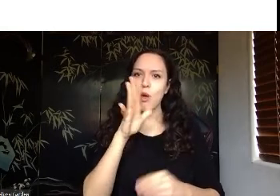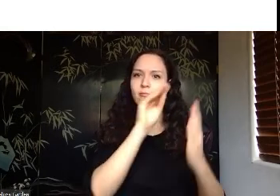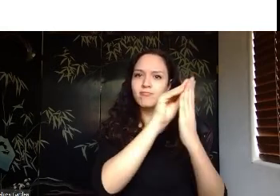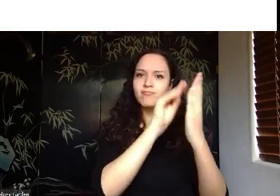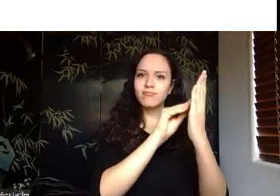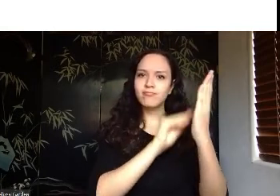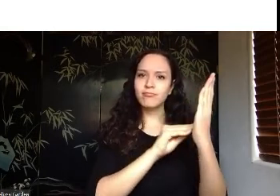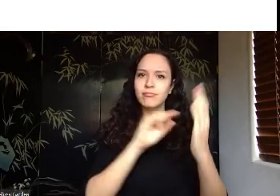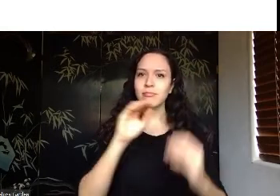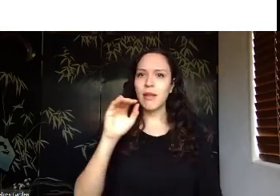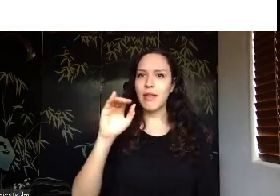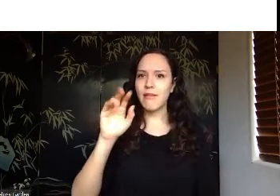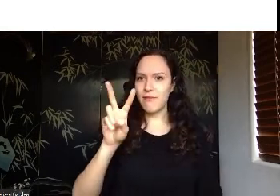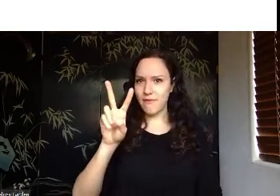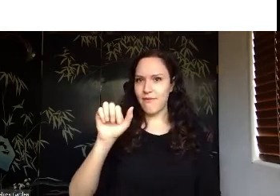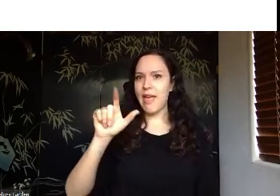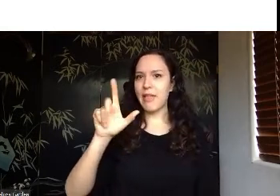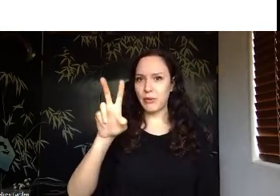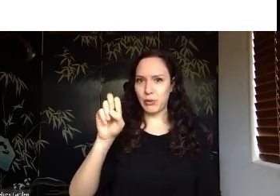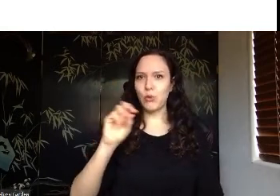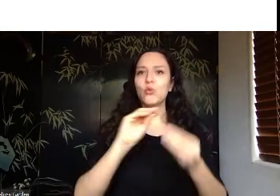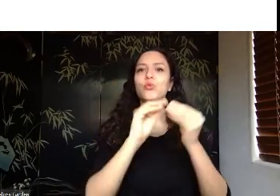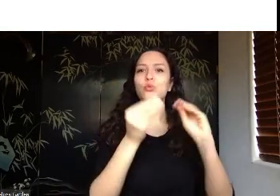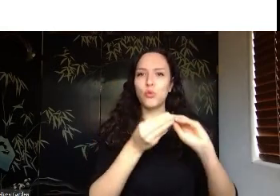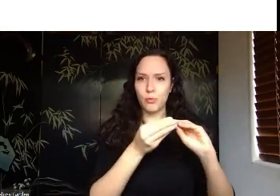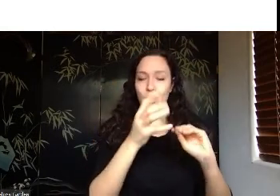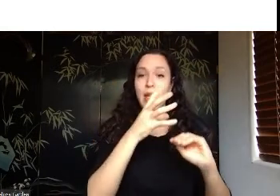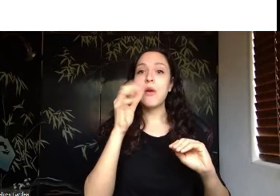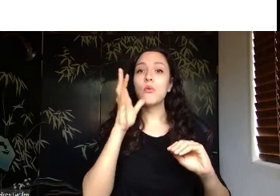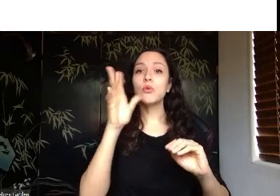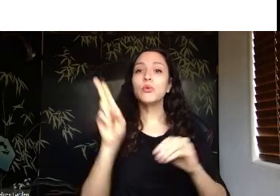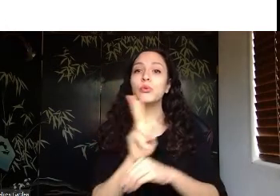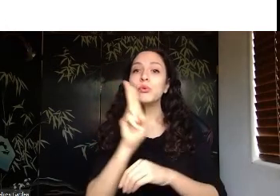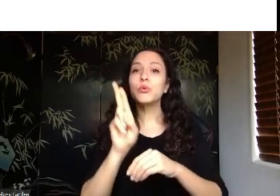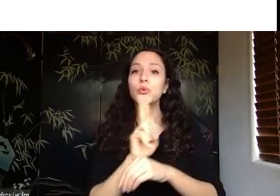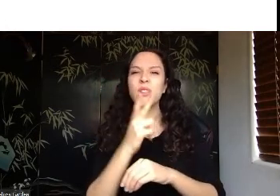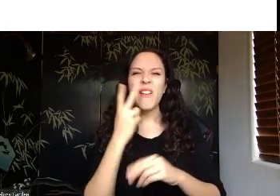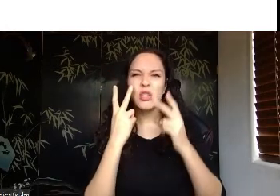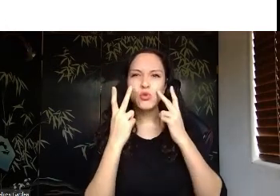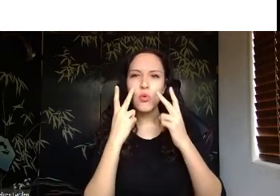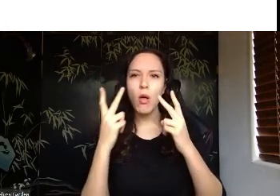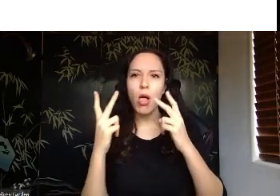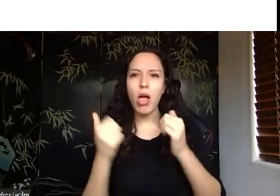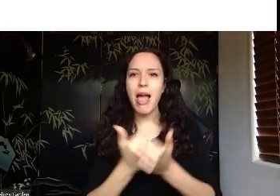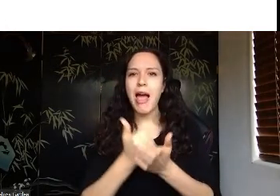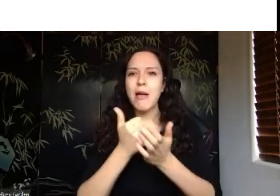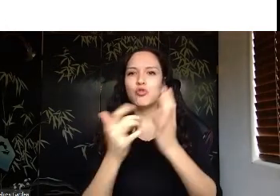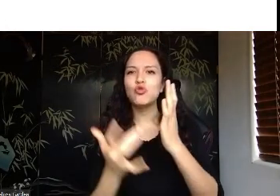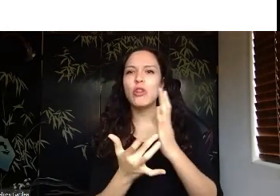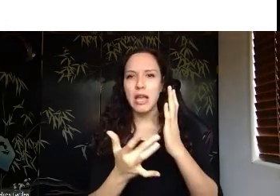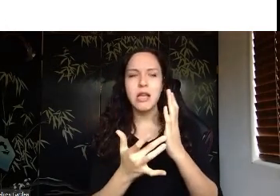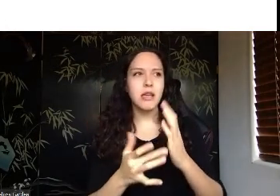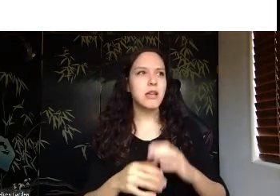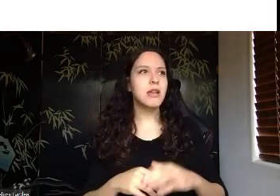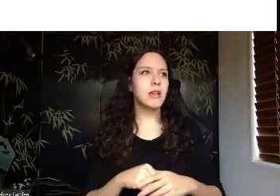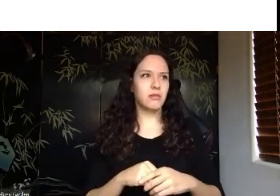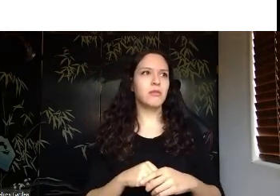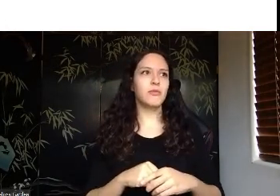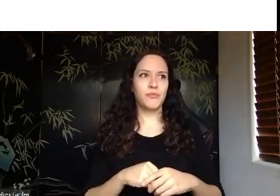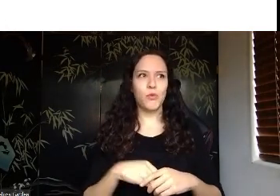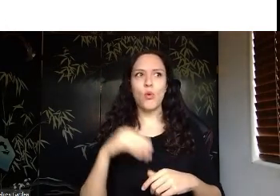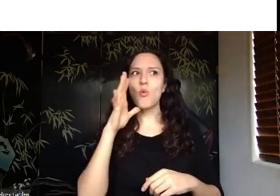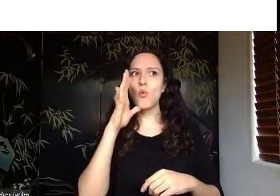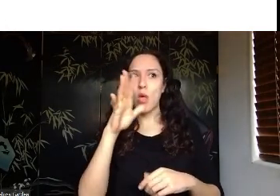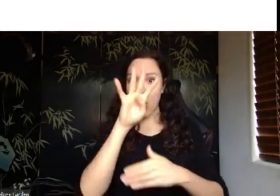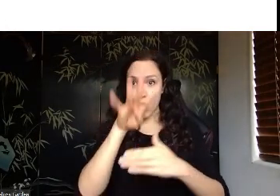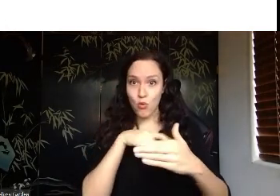graph this line by using a visual trick, where you can just look at the slope and y-intercept to graph it. We'll also